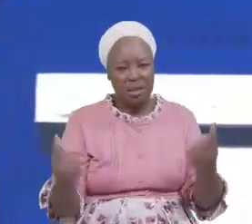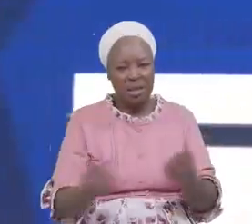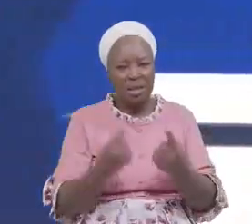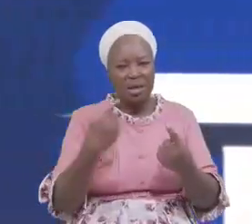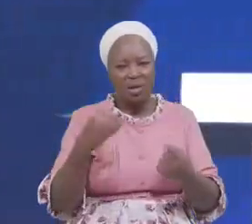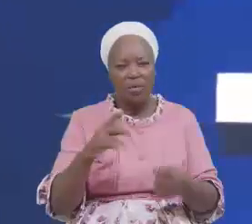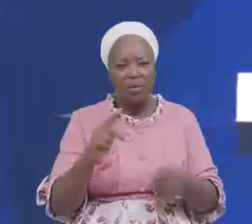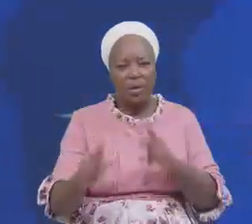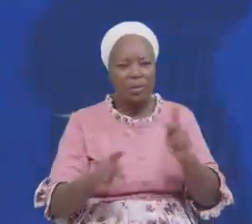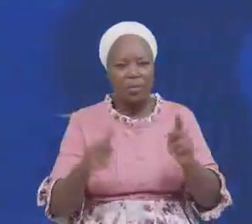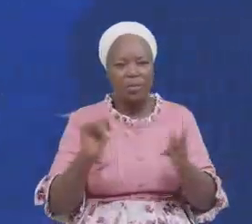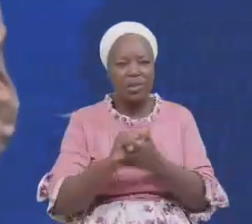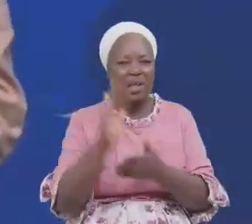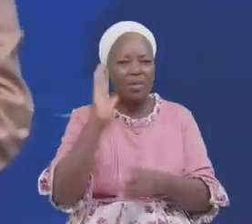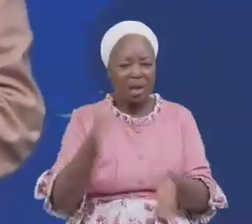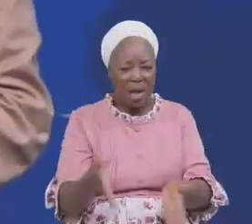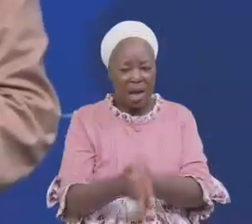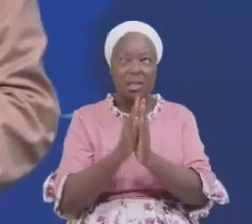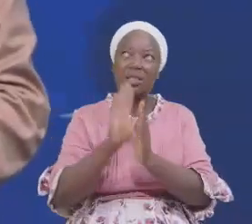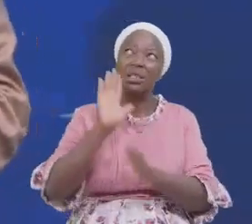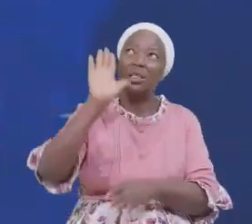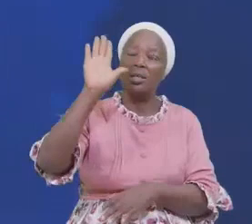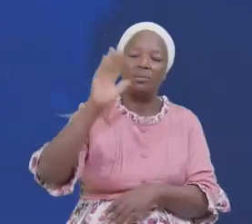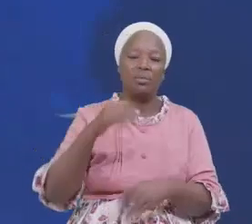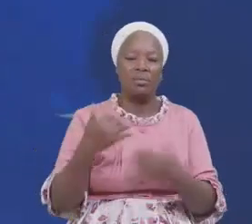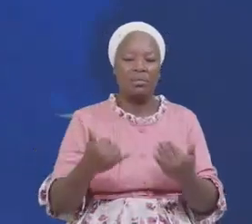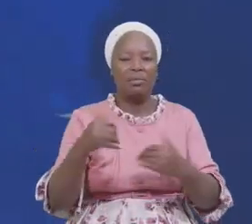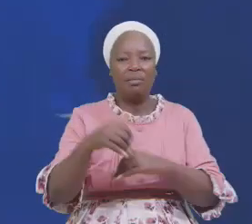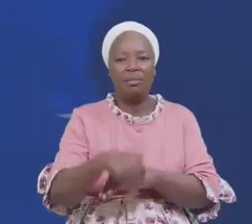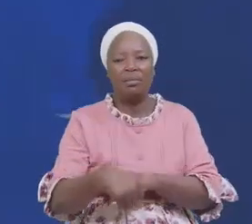will ask him tonight.